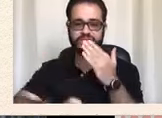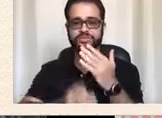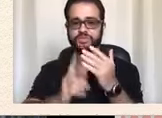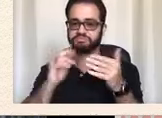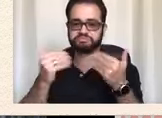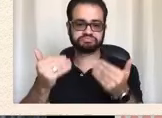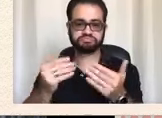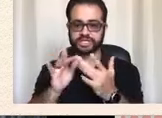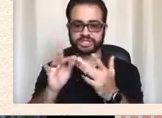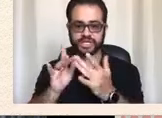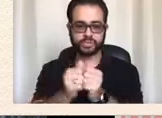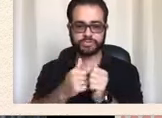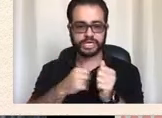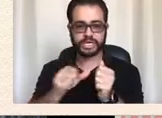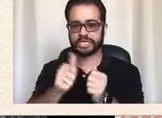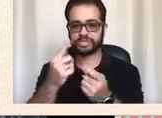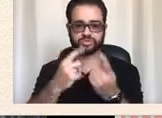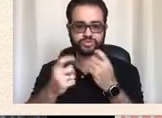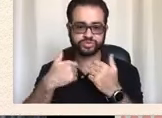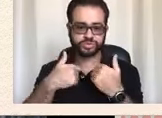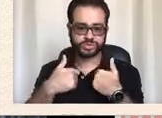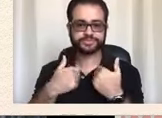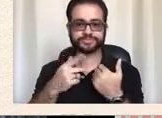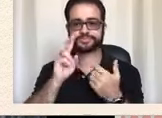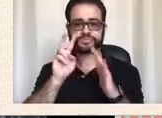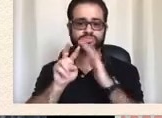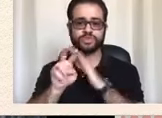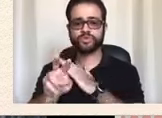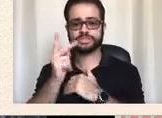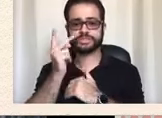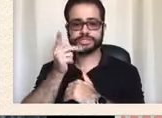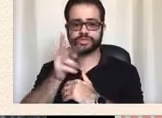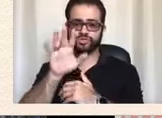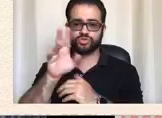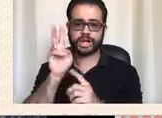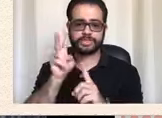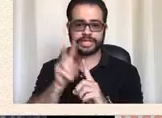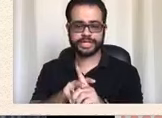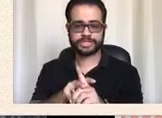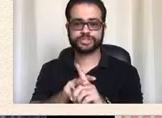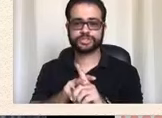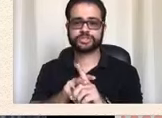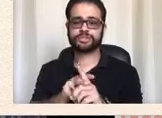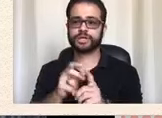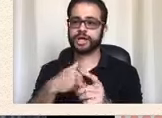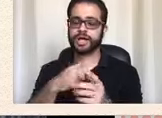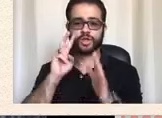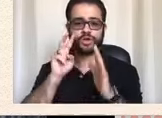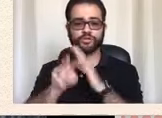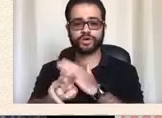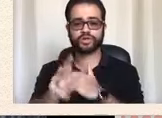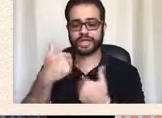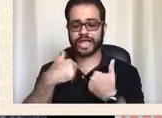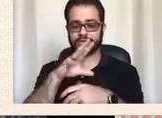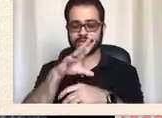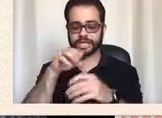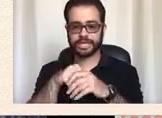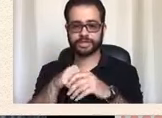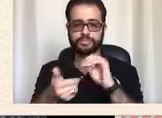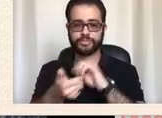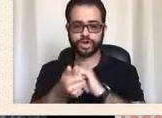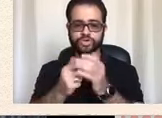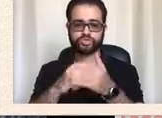have. And I look forward to seeing your application. I look forward to having you in the Partners program and to really become